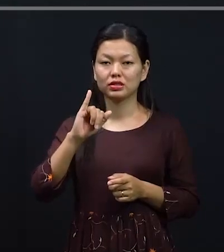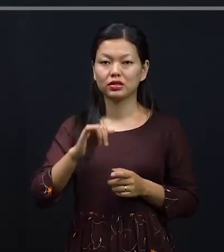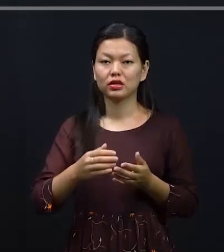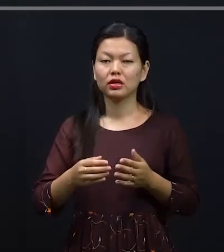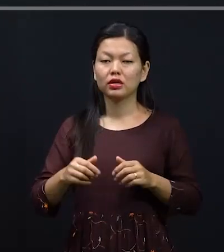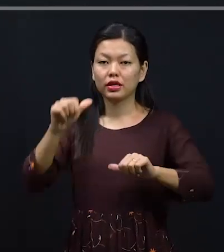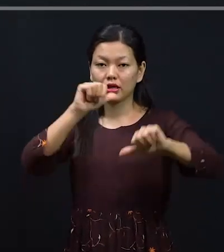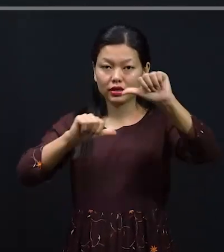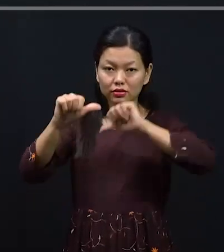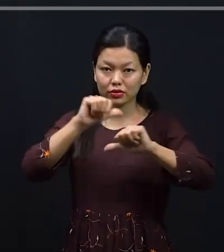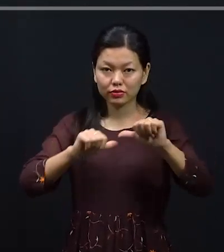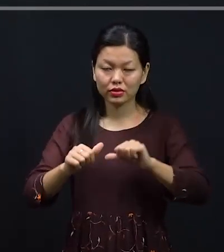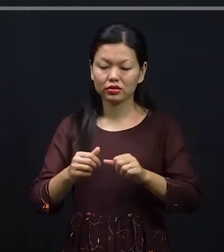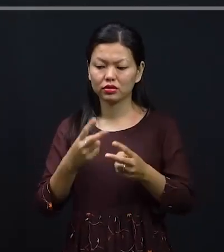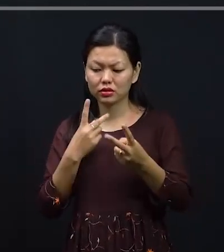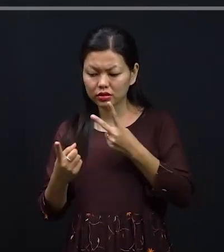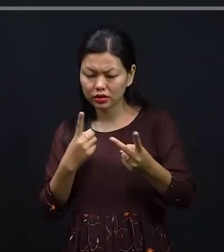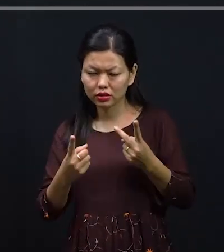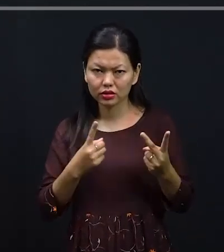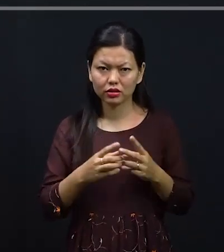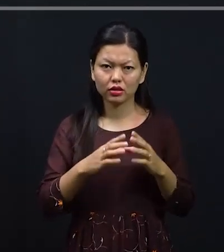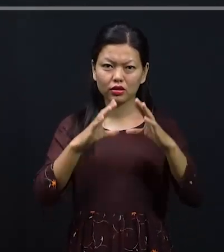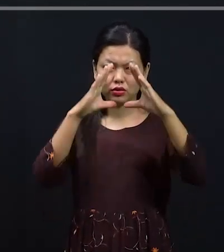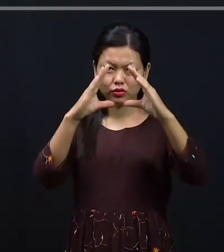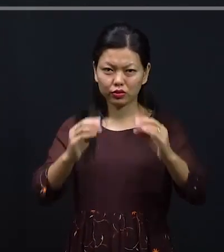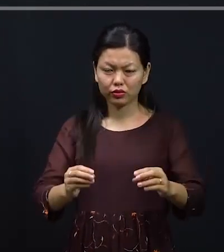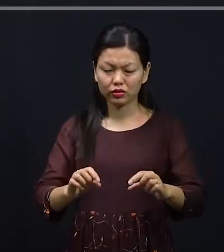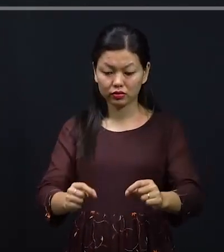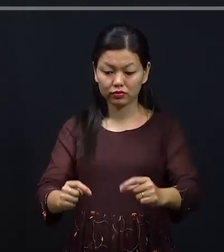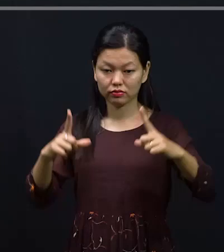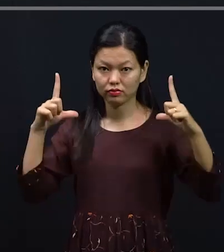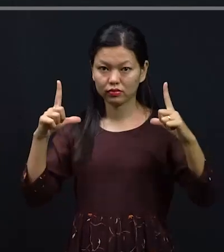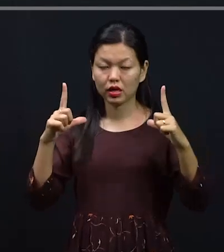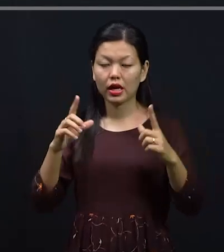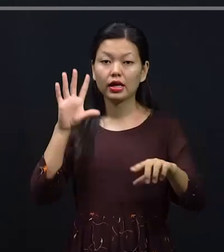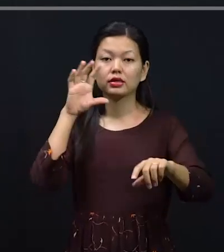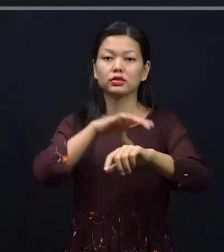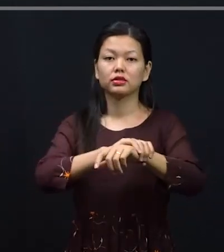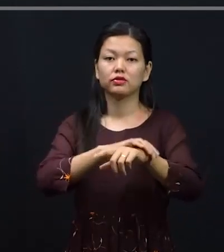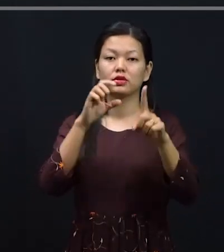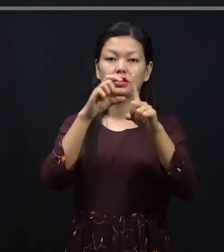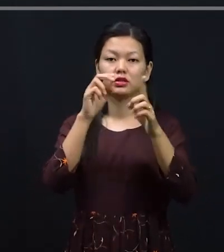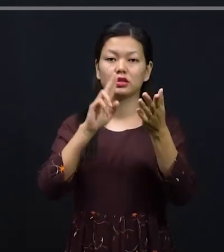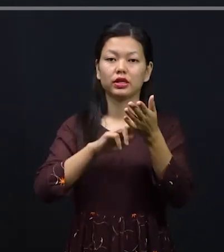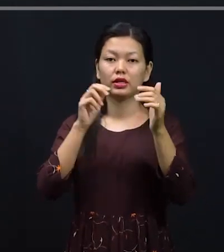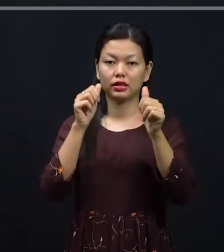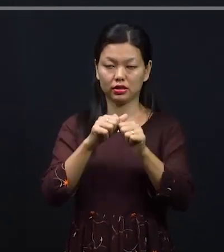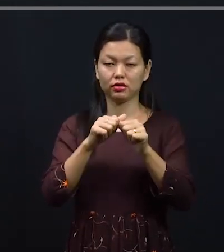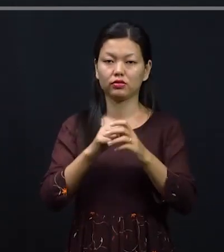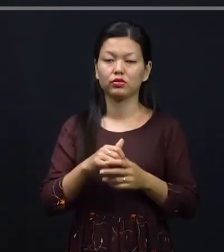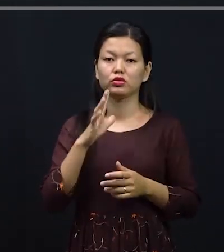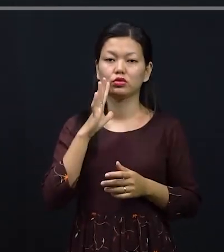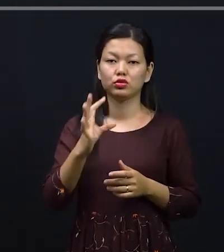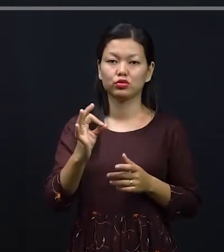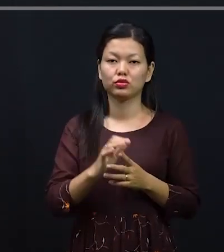and they narrowed down the experiment to the chromosome level where DNA is, where it consists of the DNA and